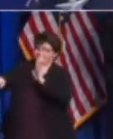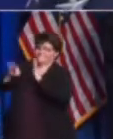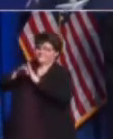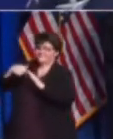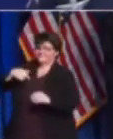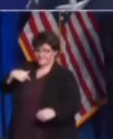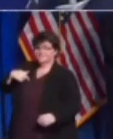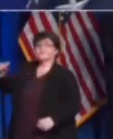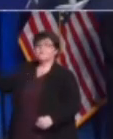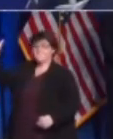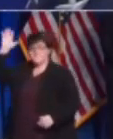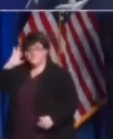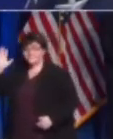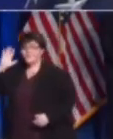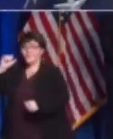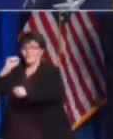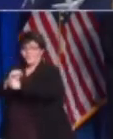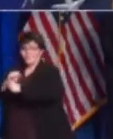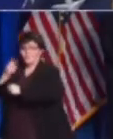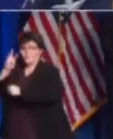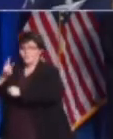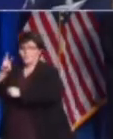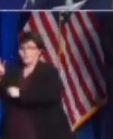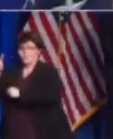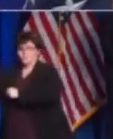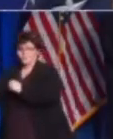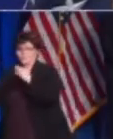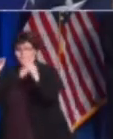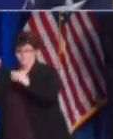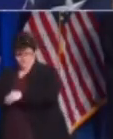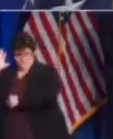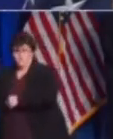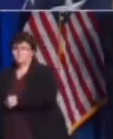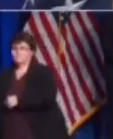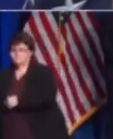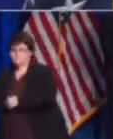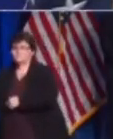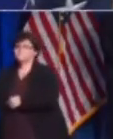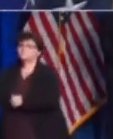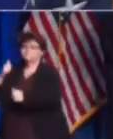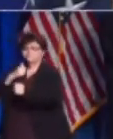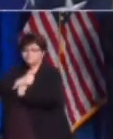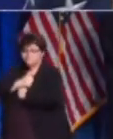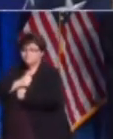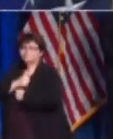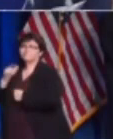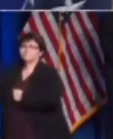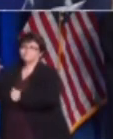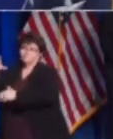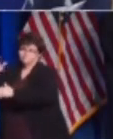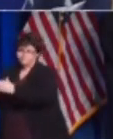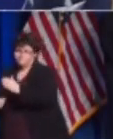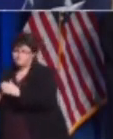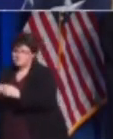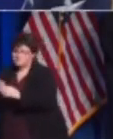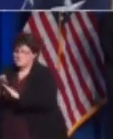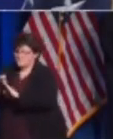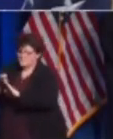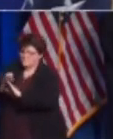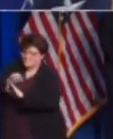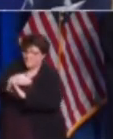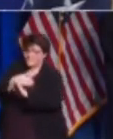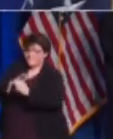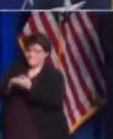II. He served in the European theater, and he died just short of his 97th